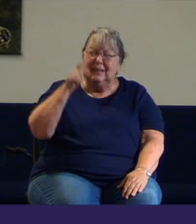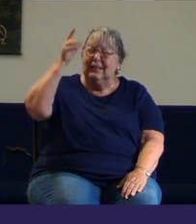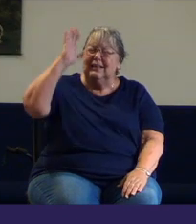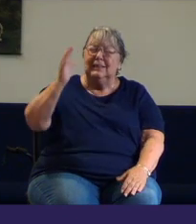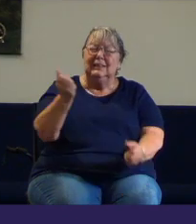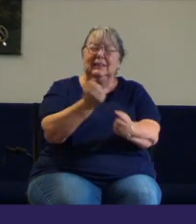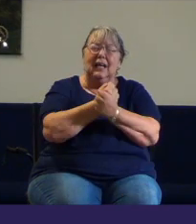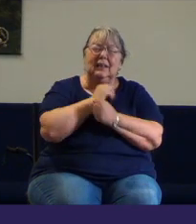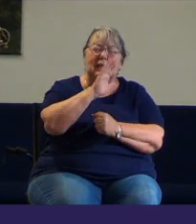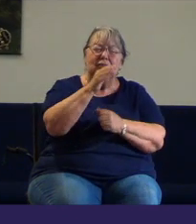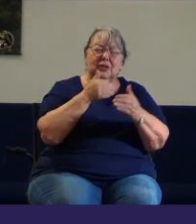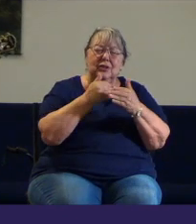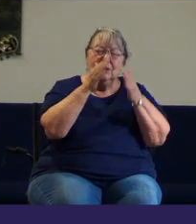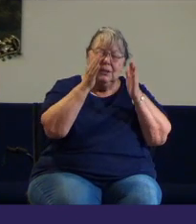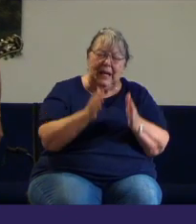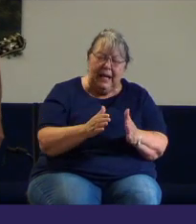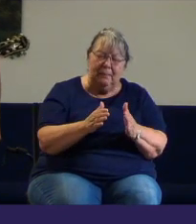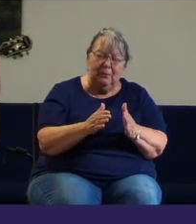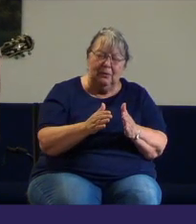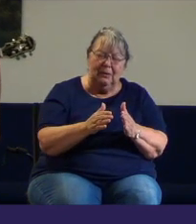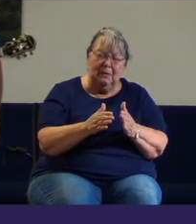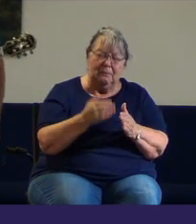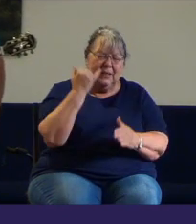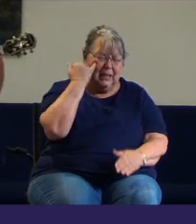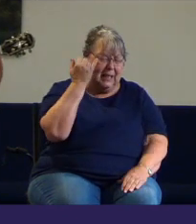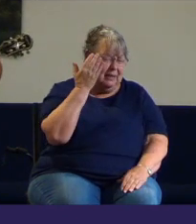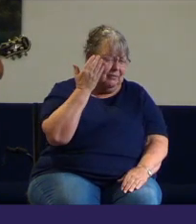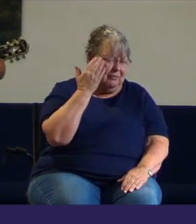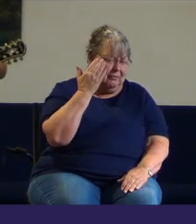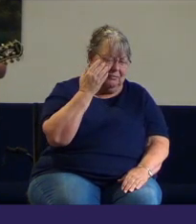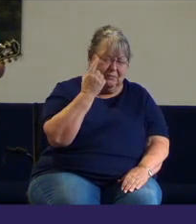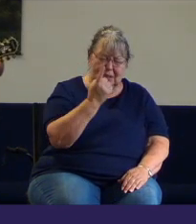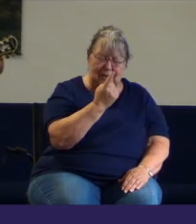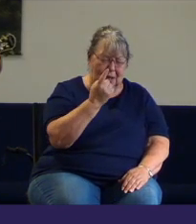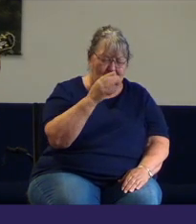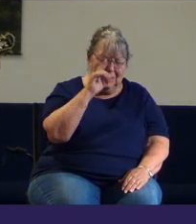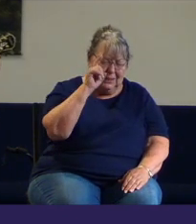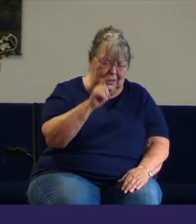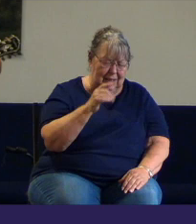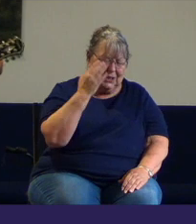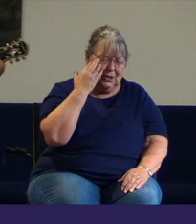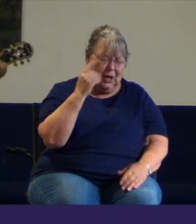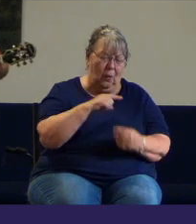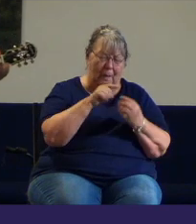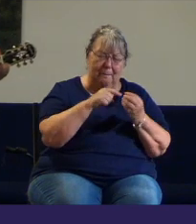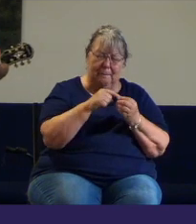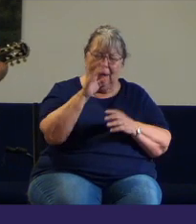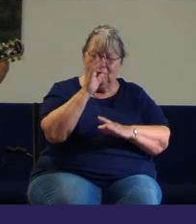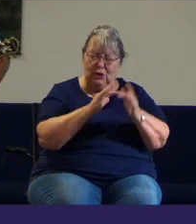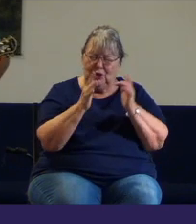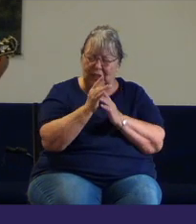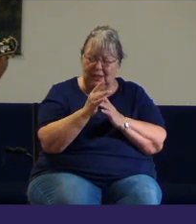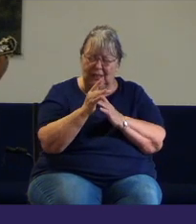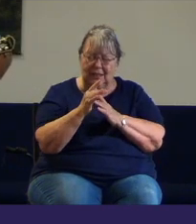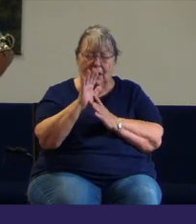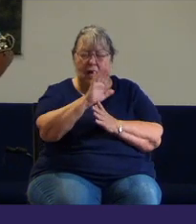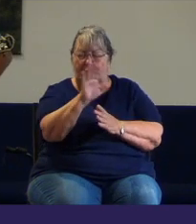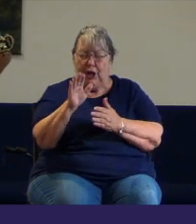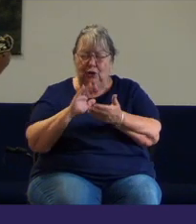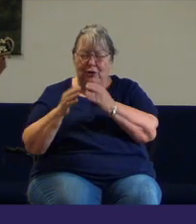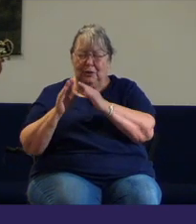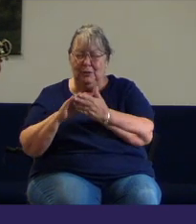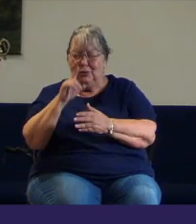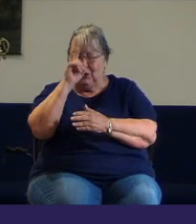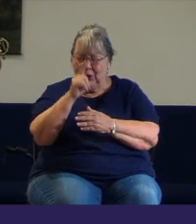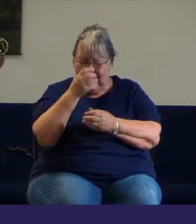church. If there's a neighbor that you know that you need to tell at work in your community, a family member that you need to tell them what Jesus